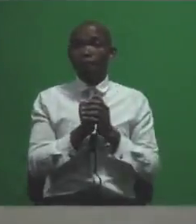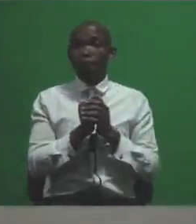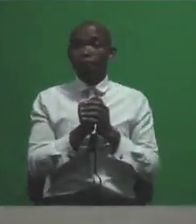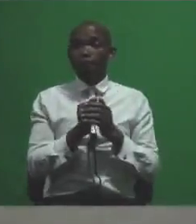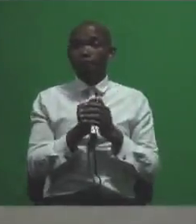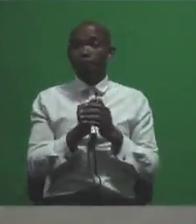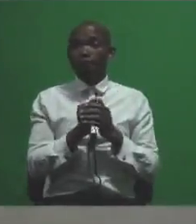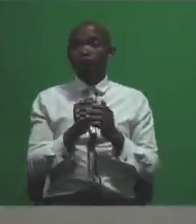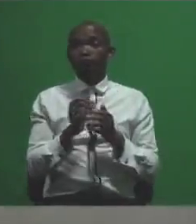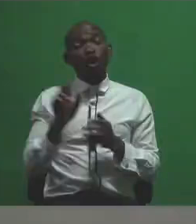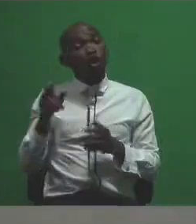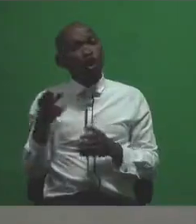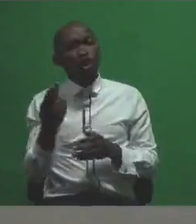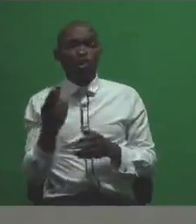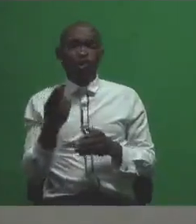or building